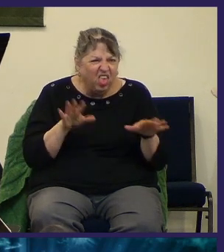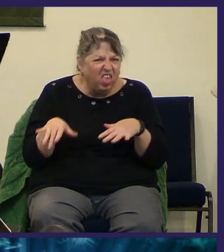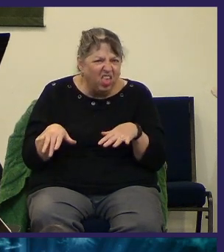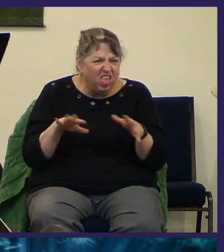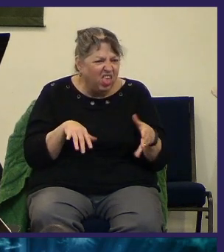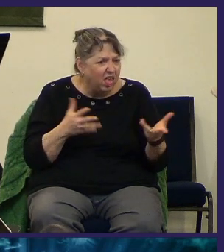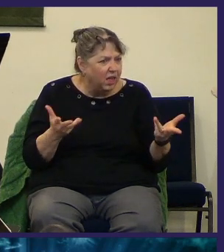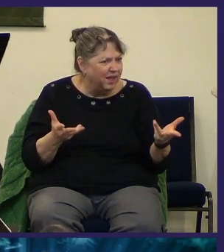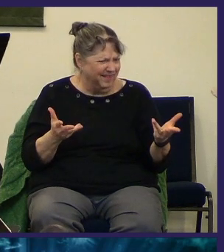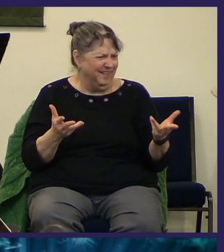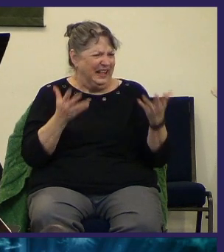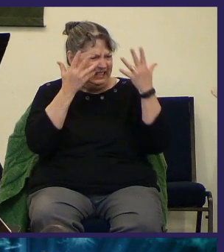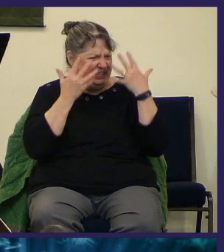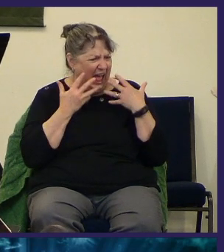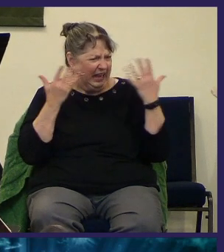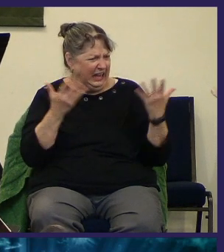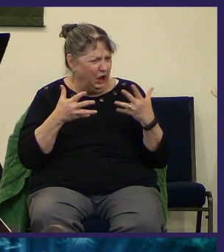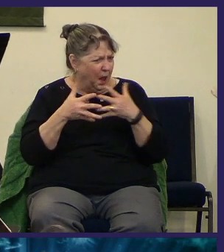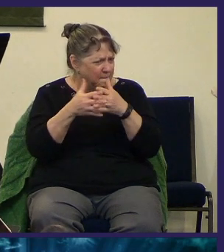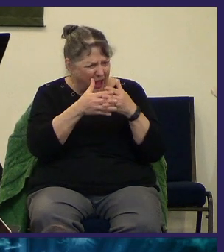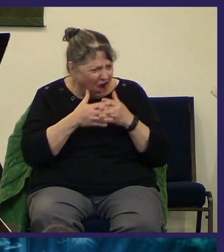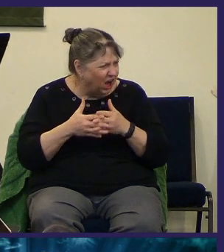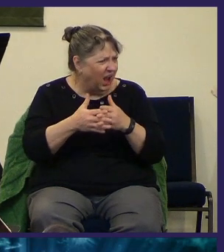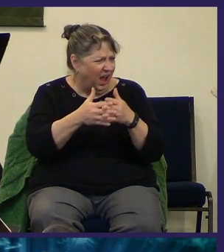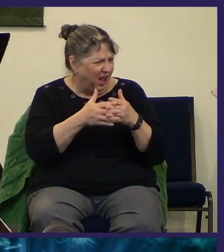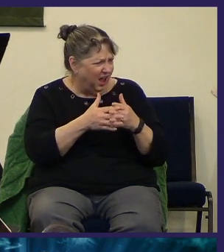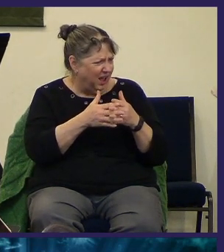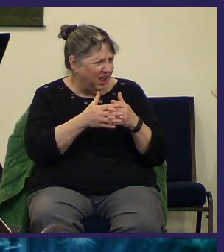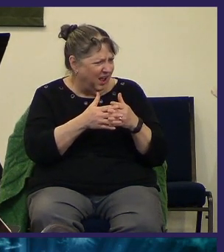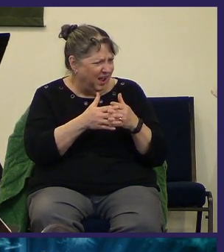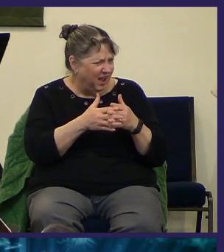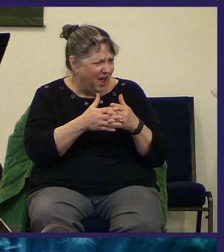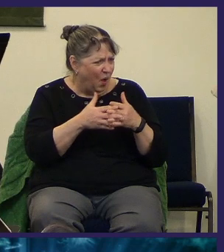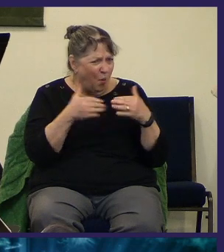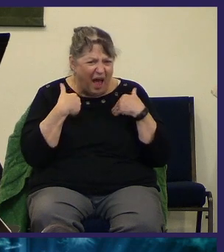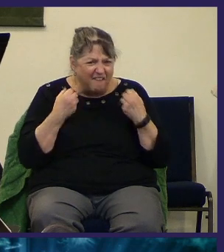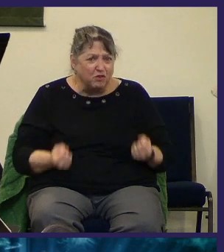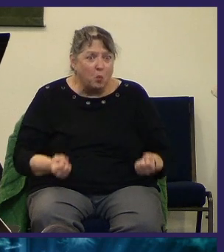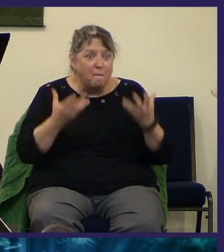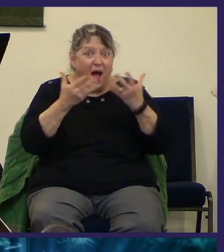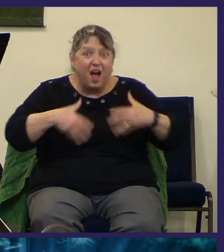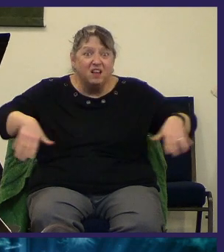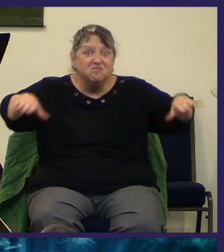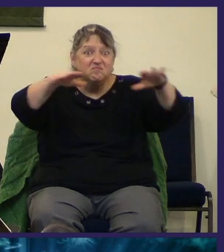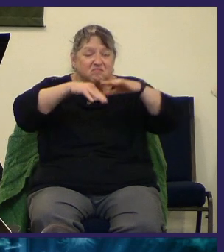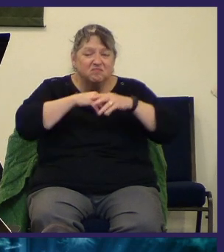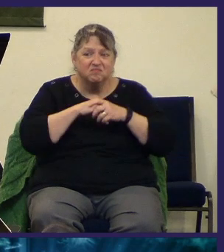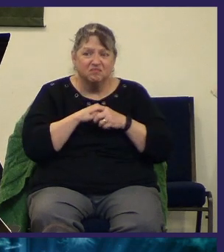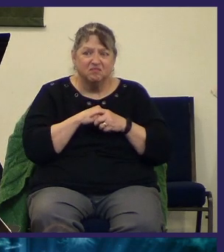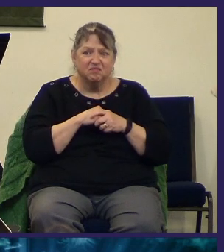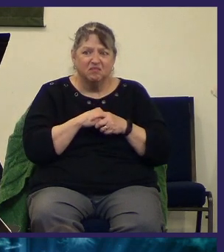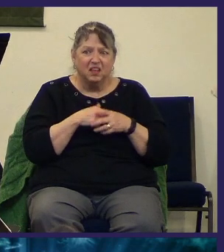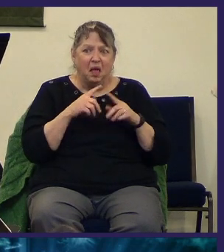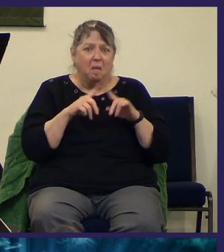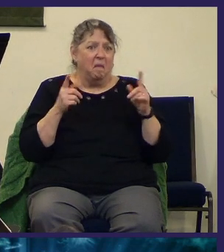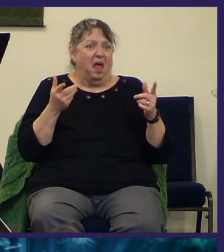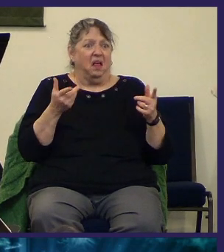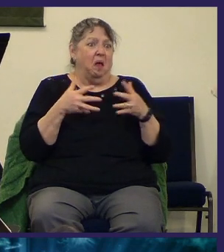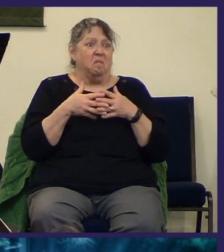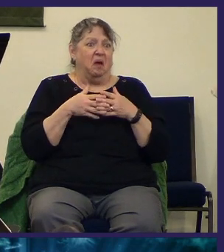she was right she was right we so much well if we don't like this church we're going to go to one down the corner